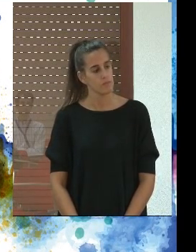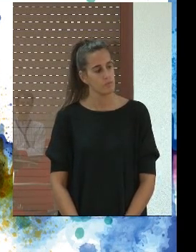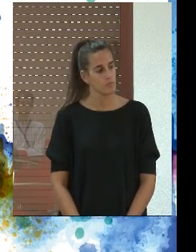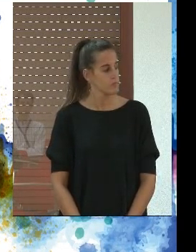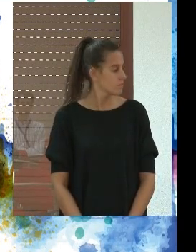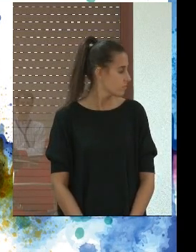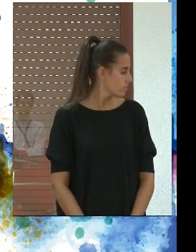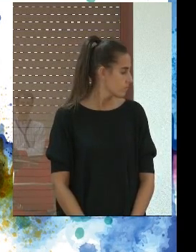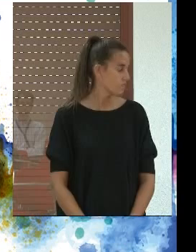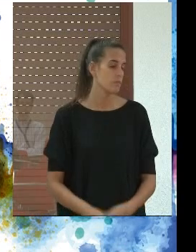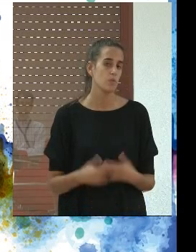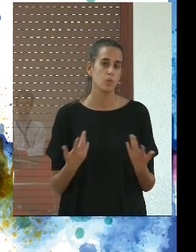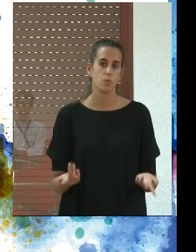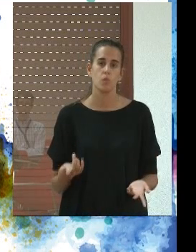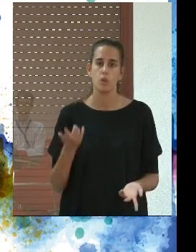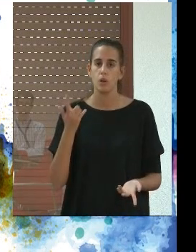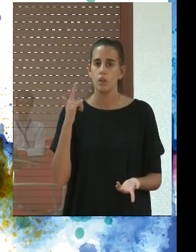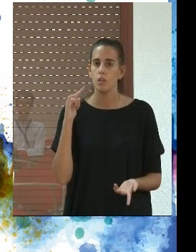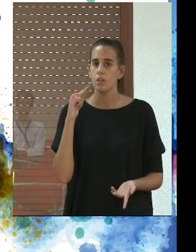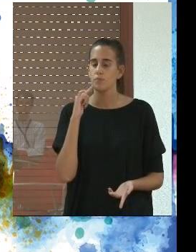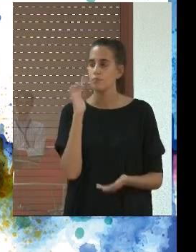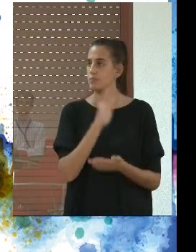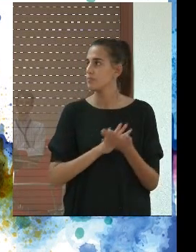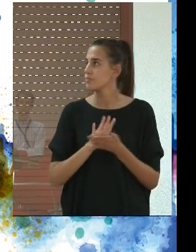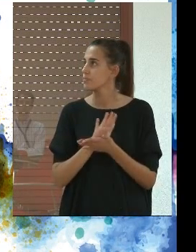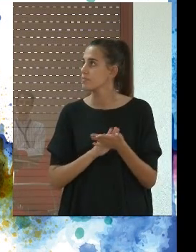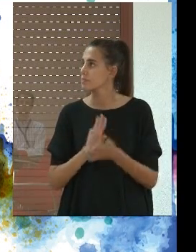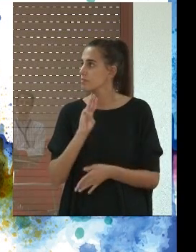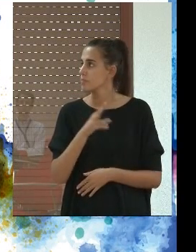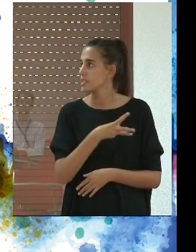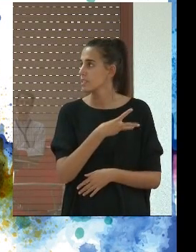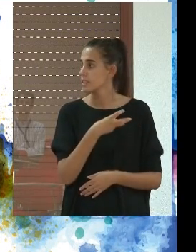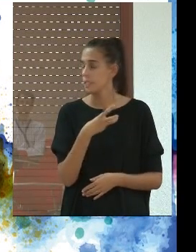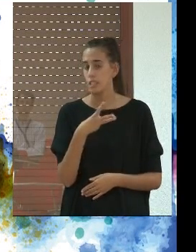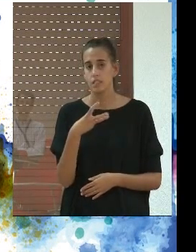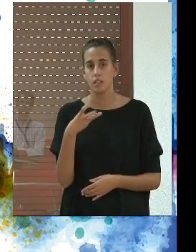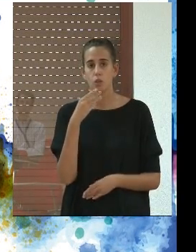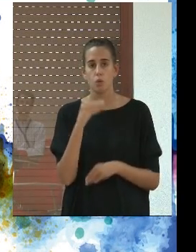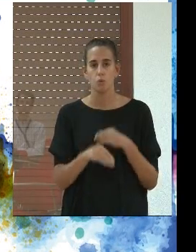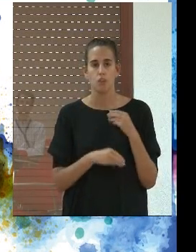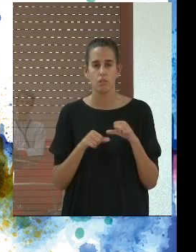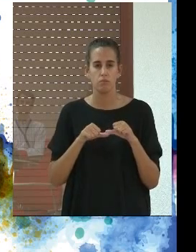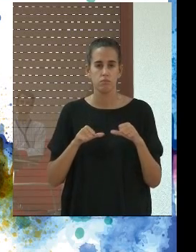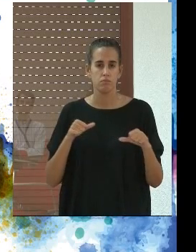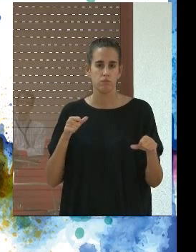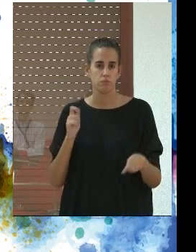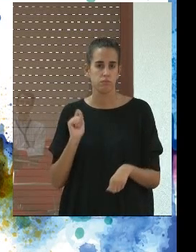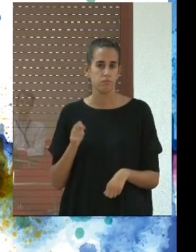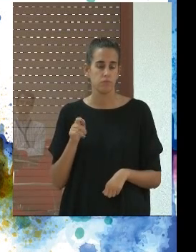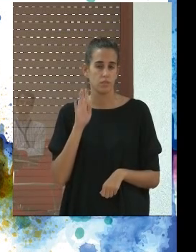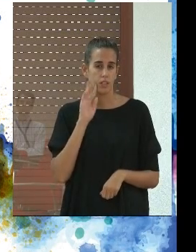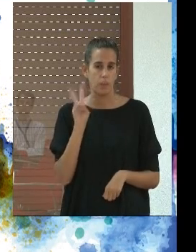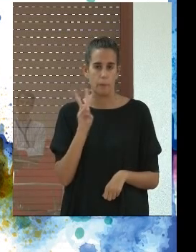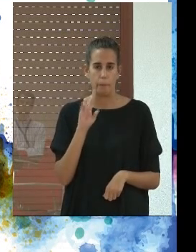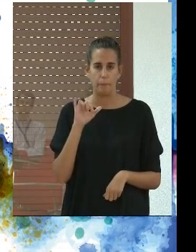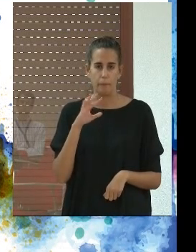I also want to tell you that this is based on the state of the art. The P300 has been used,